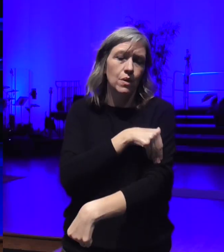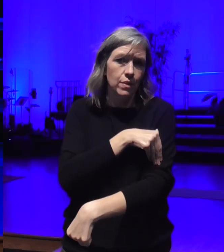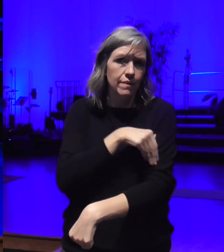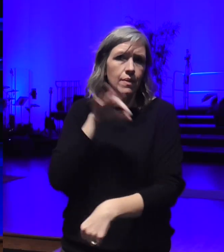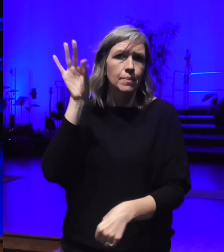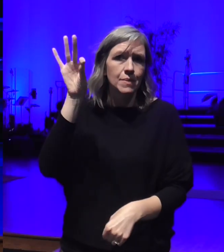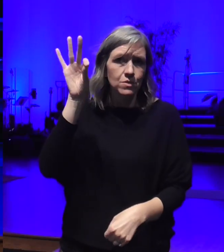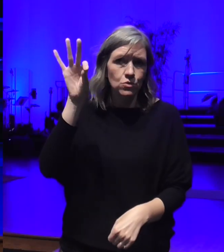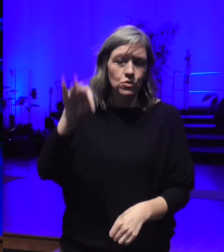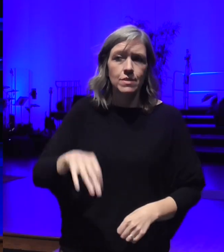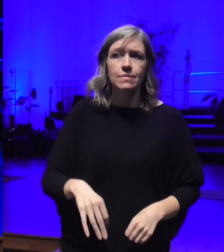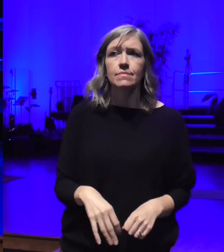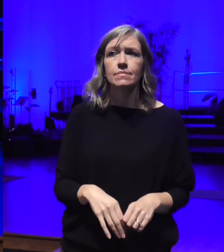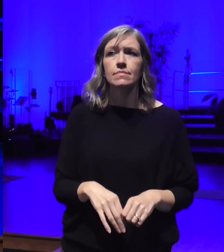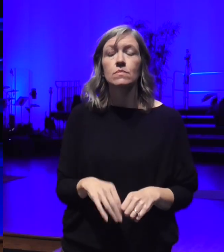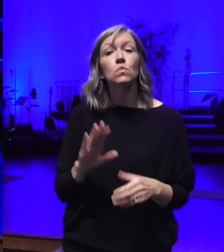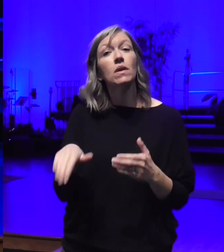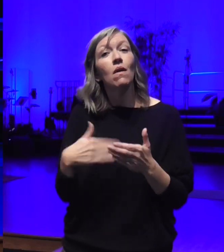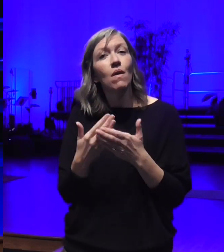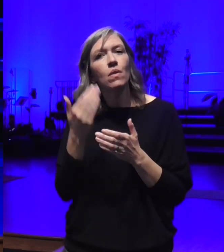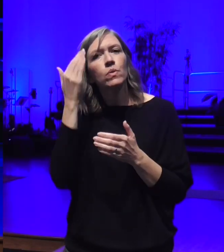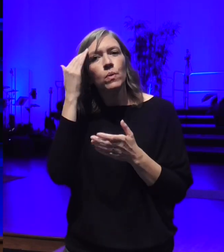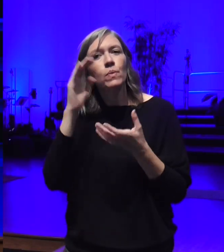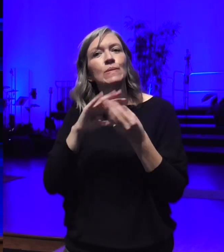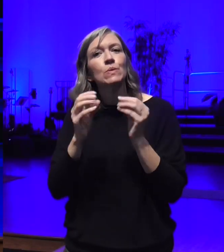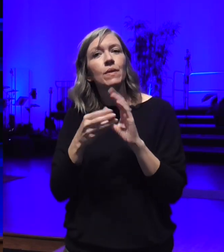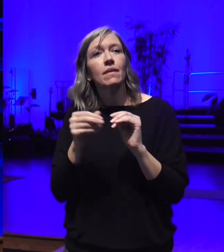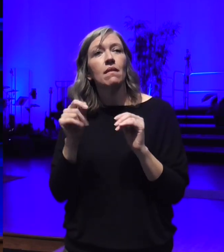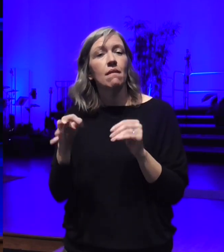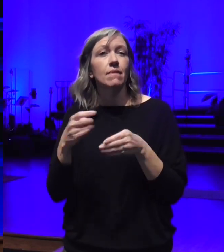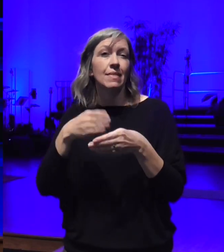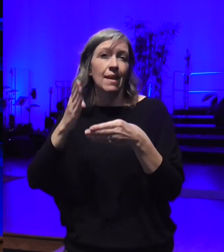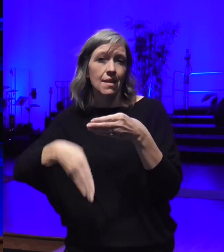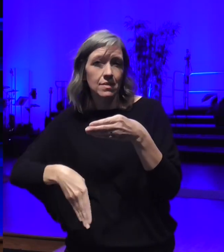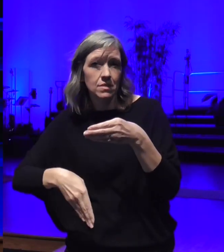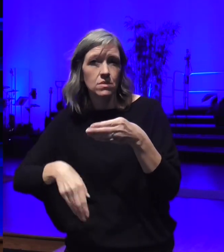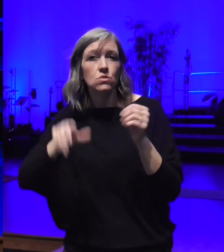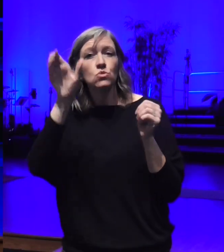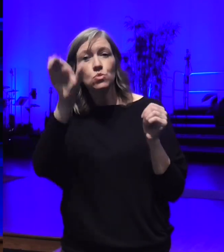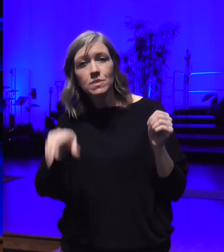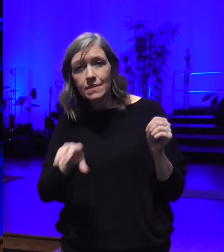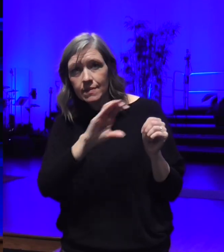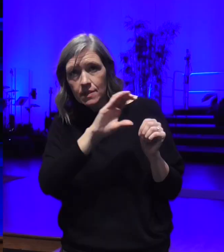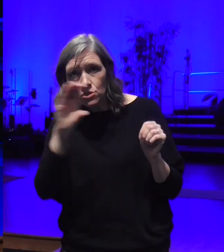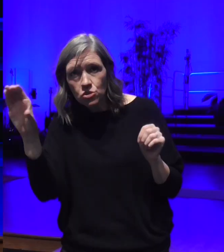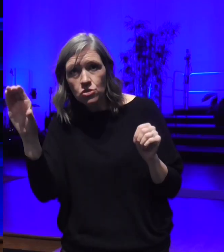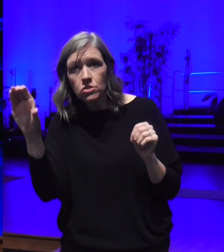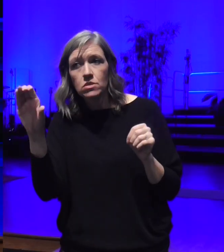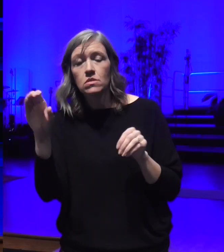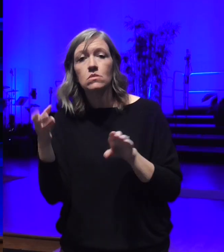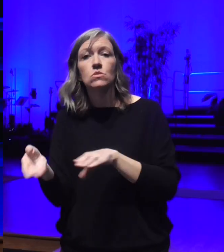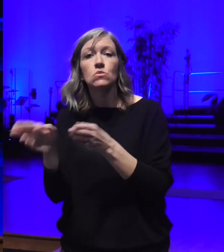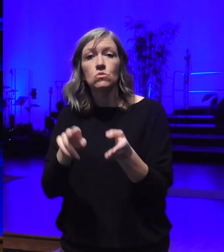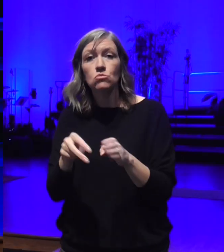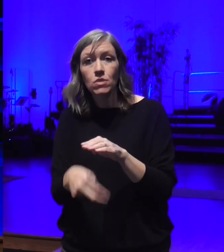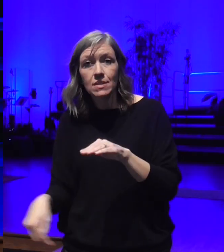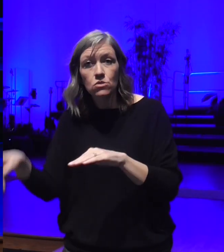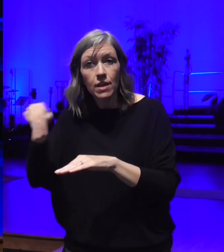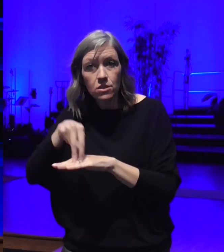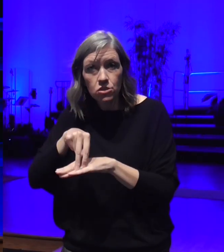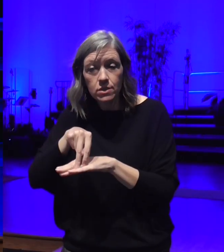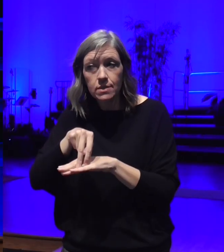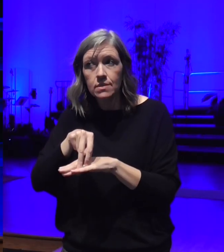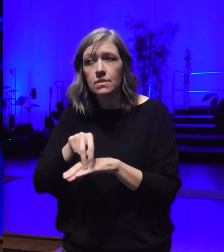And then we all know there's the end. There's the crucifixion, and there's the resurrection. And there's this